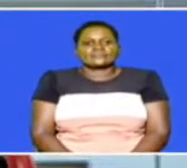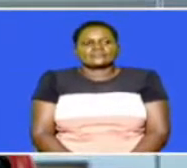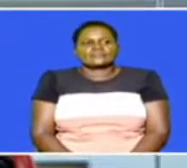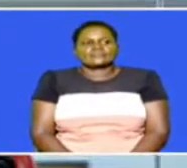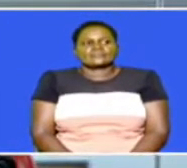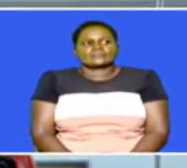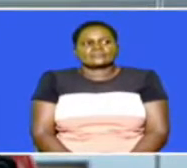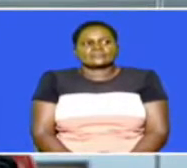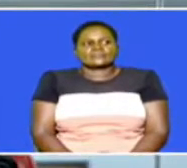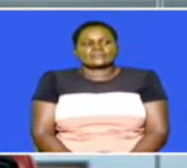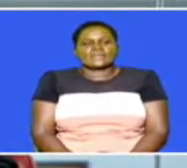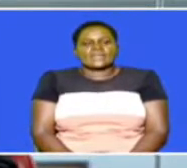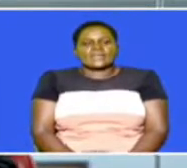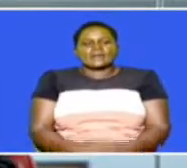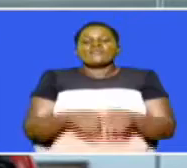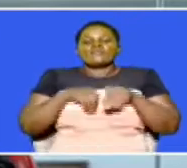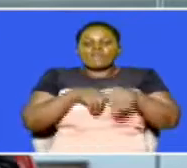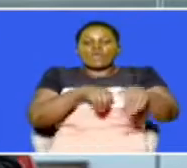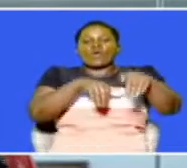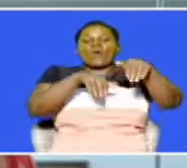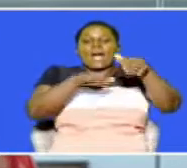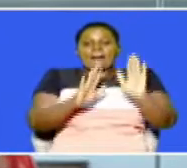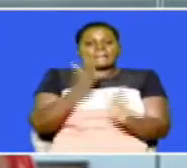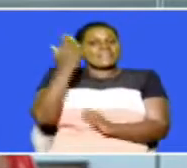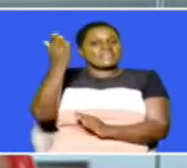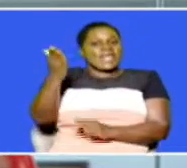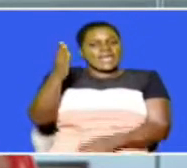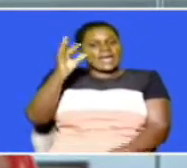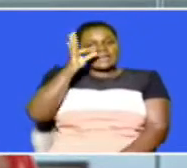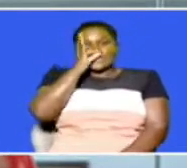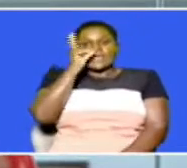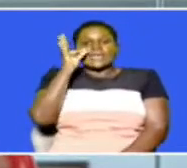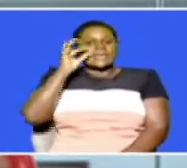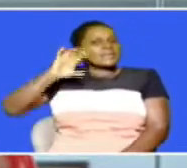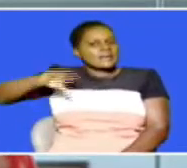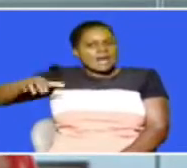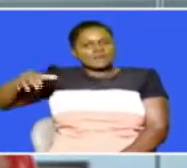And Clement is still keeping tabs for us in the county of Nyeri, Othaya.